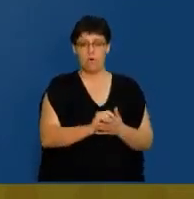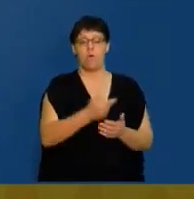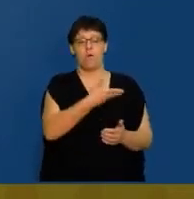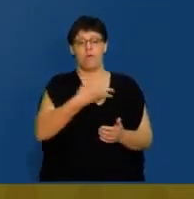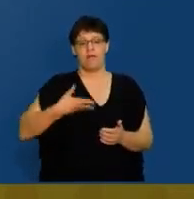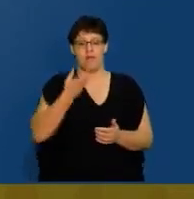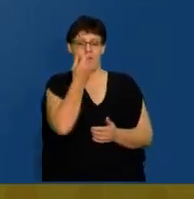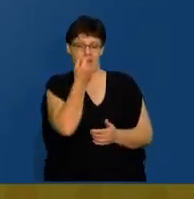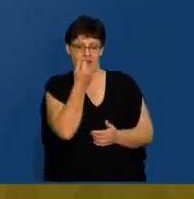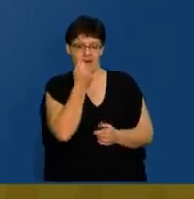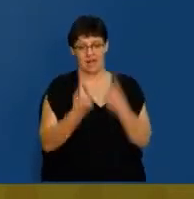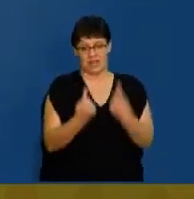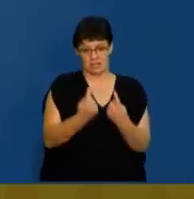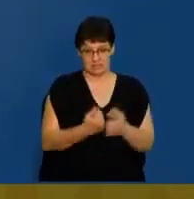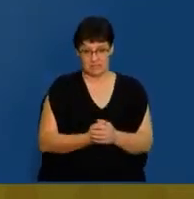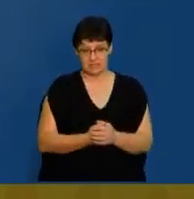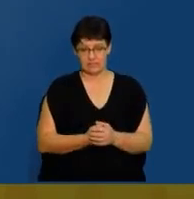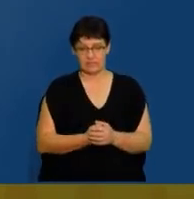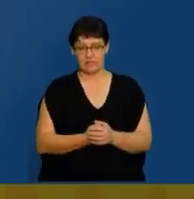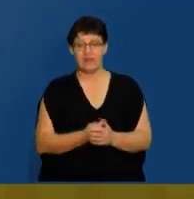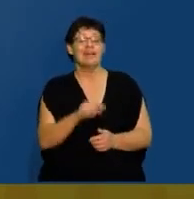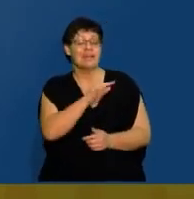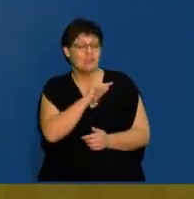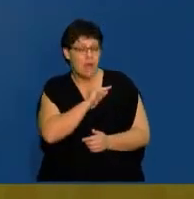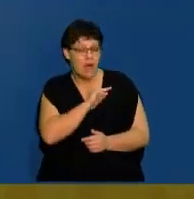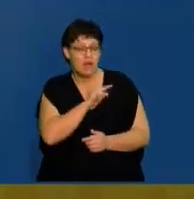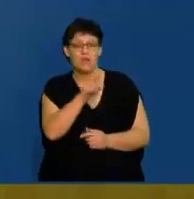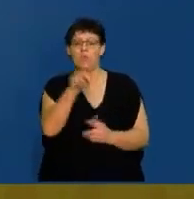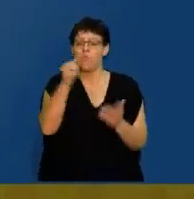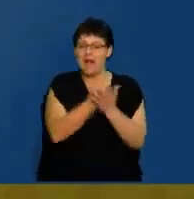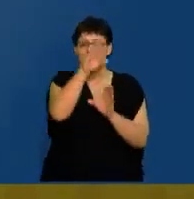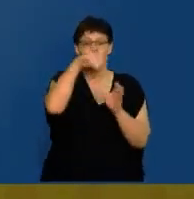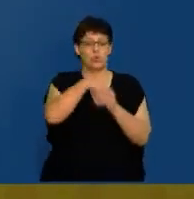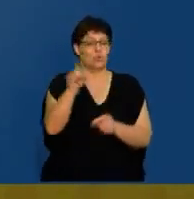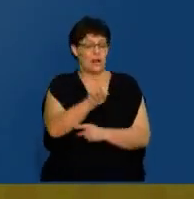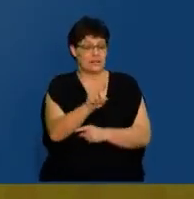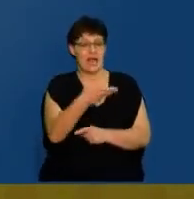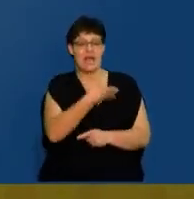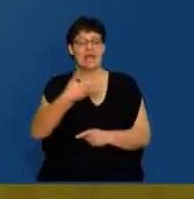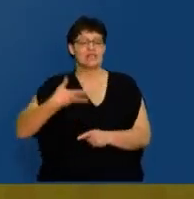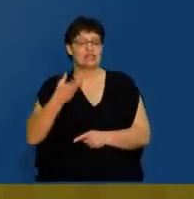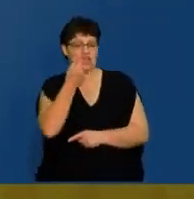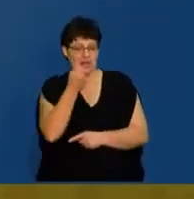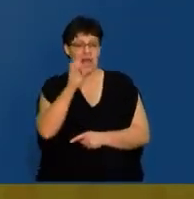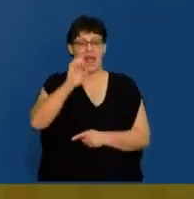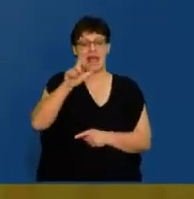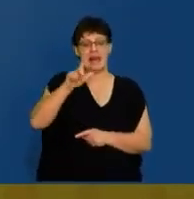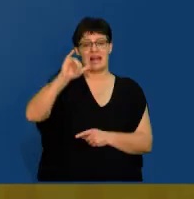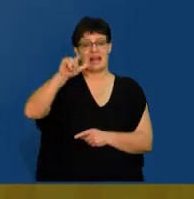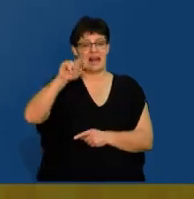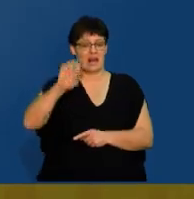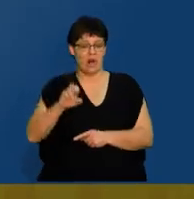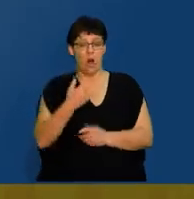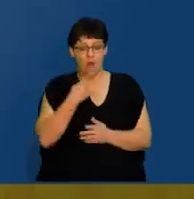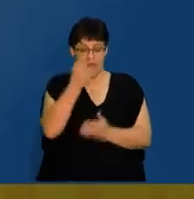males respectively. And thus, you should also include the gender and the allele of the individuals when